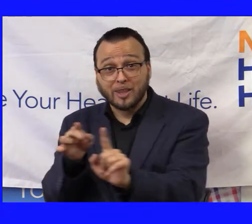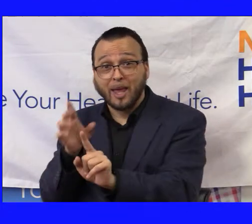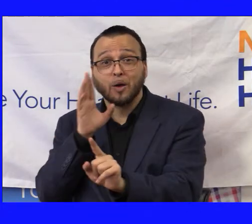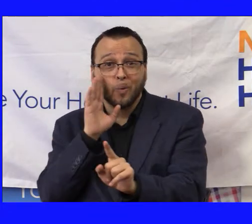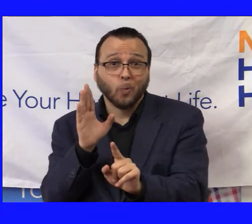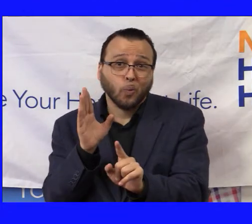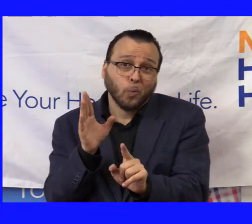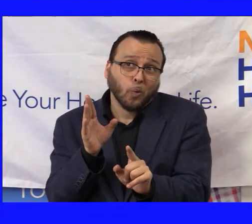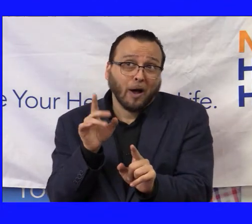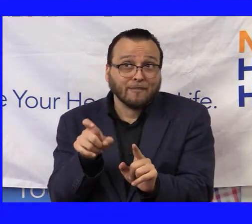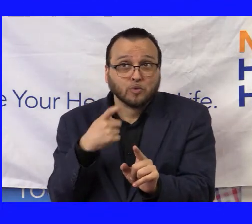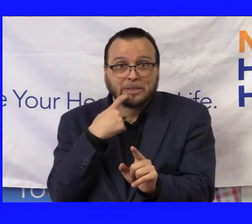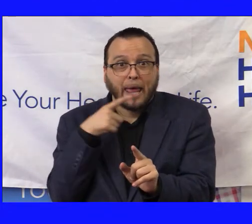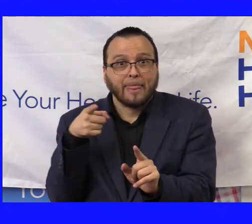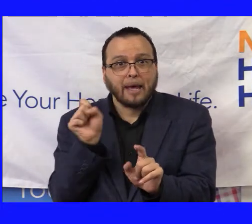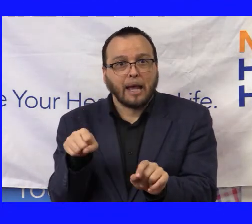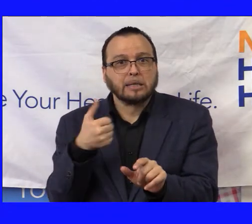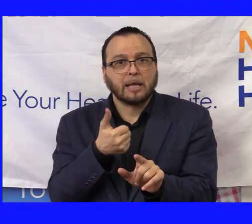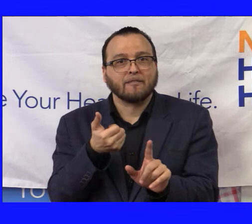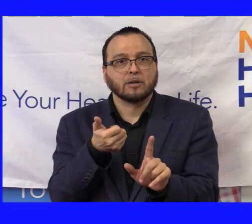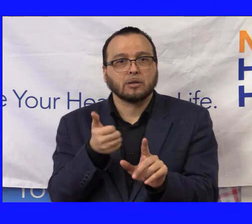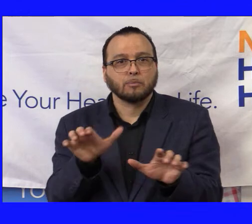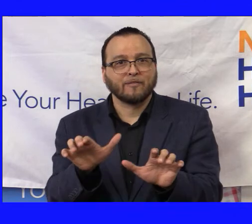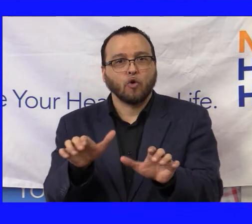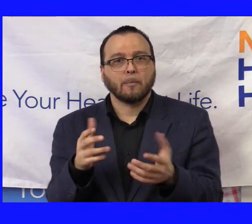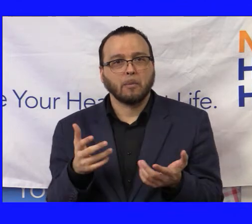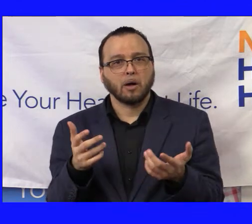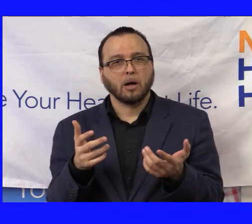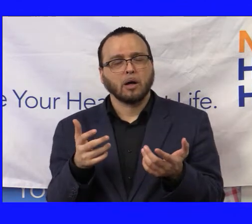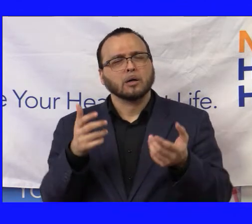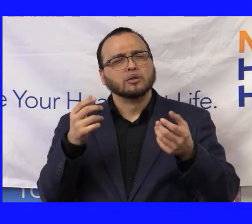can self-perform. So I would say that this is